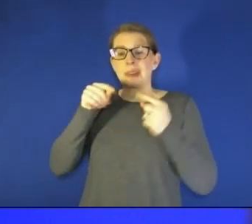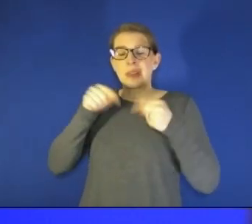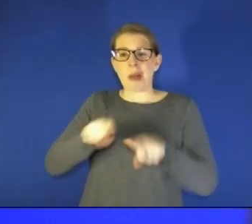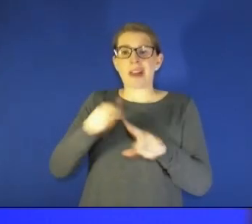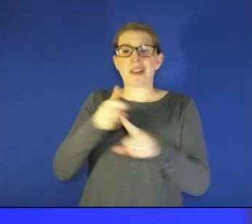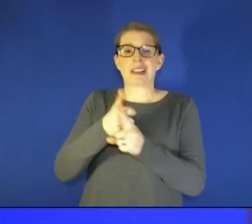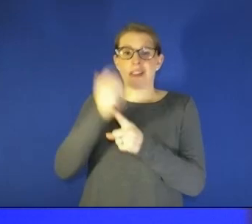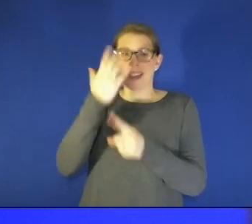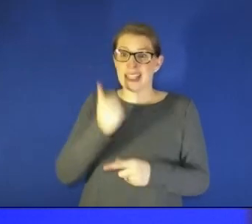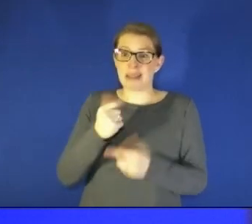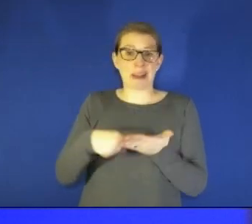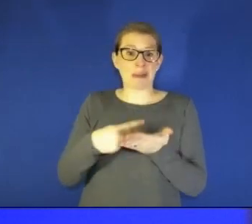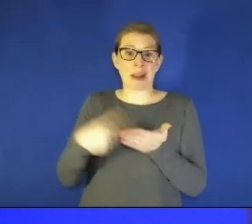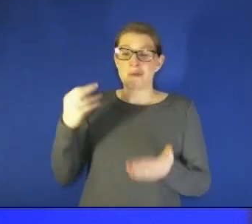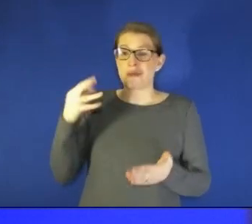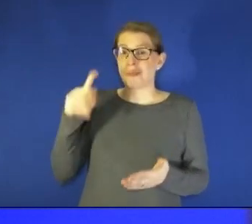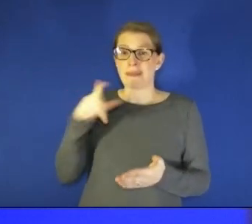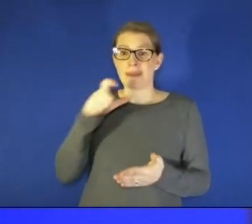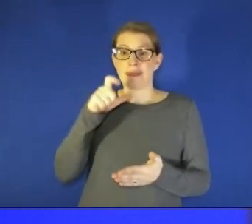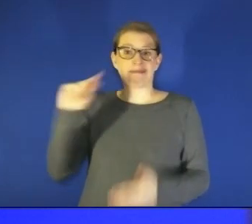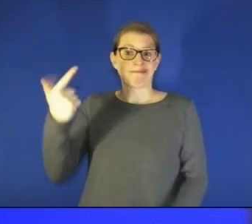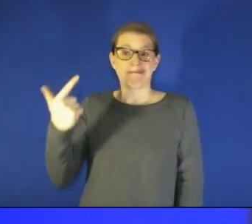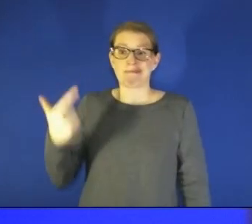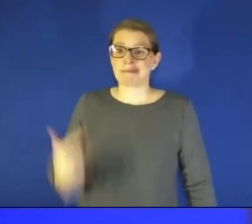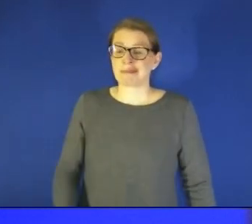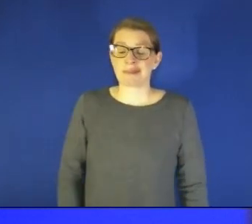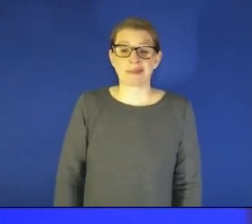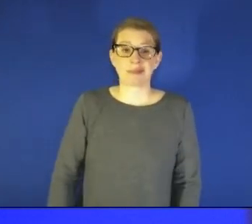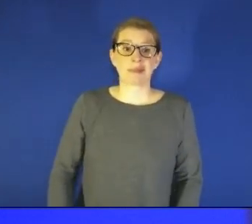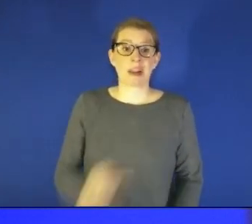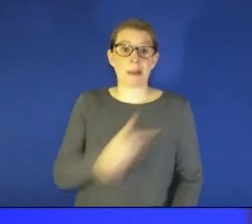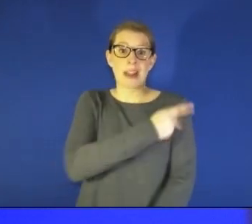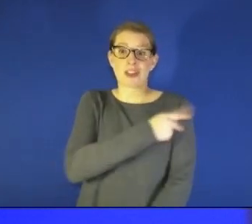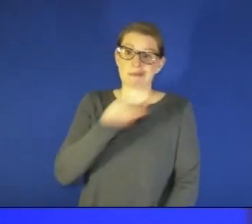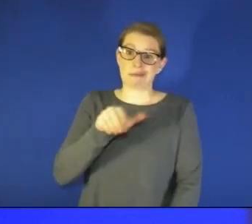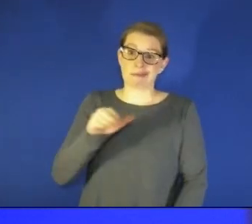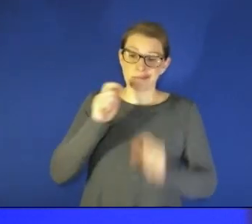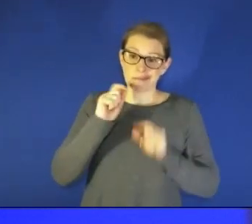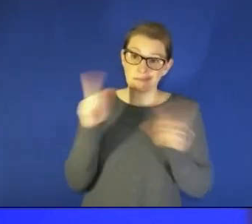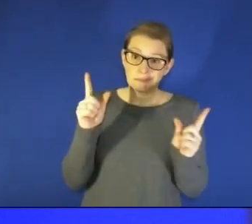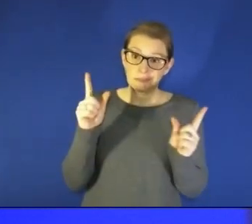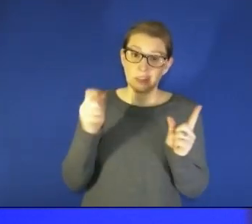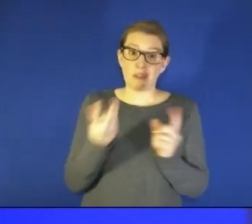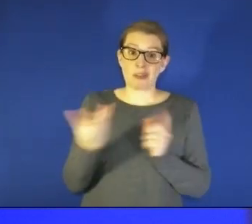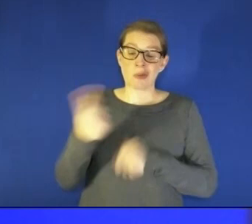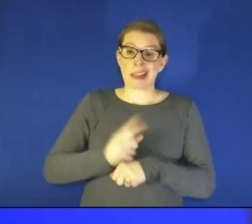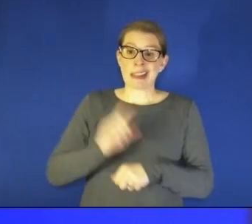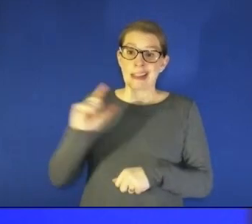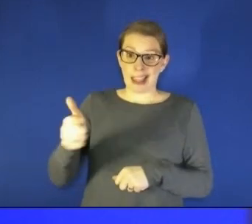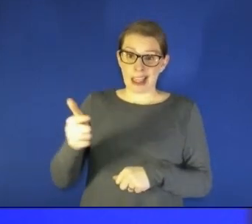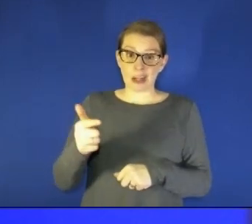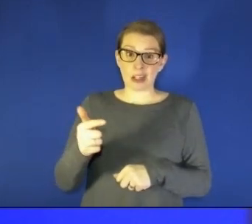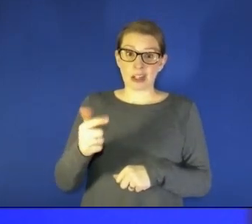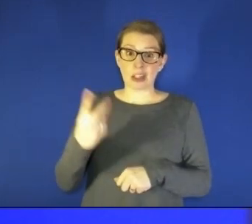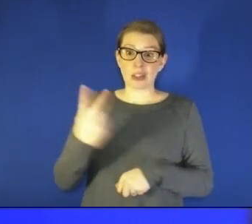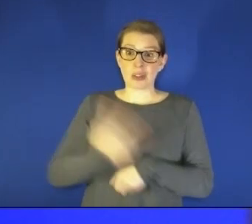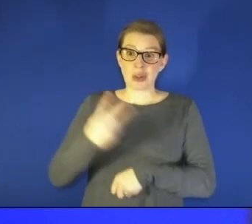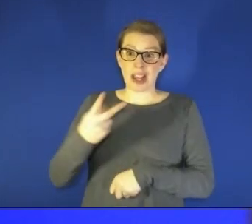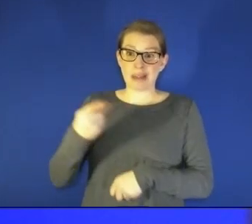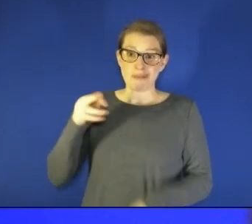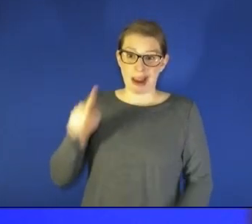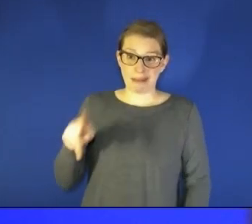sometimes the prep's just not good enough. And so in those patients, we have to wake them up, bring them back a few days later, and actually have them do a 2-day prep instead of just 1